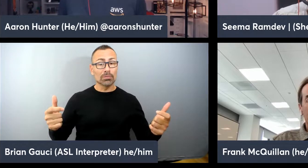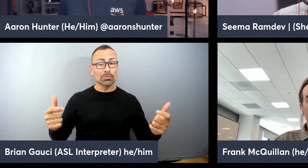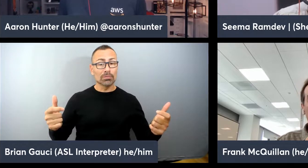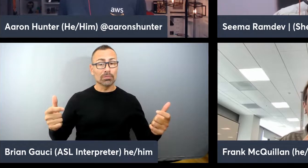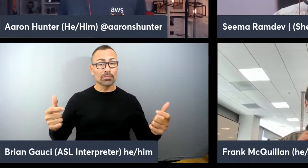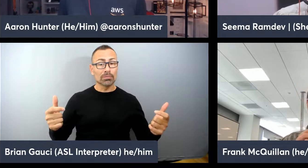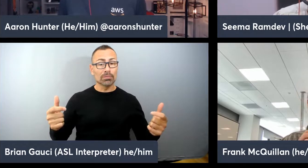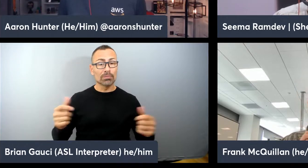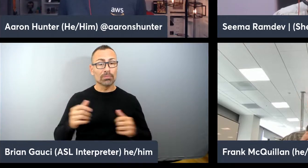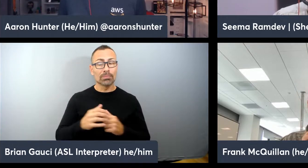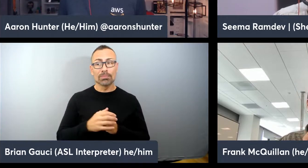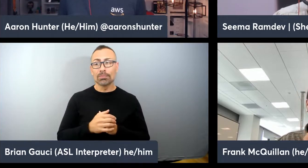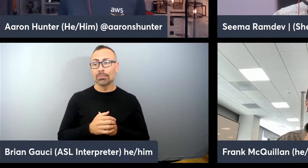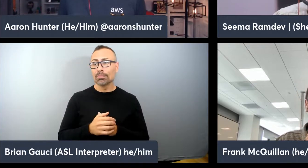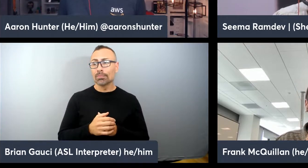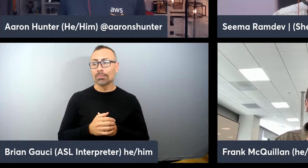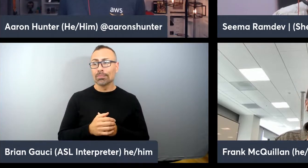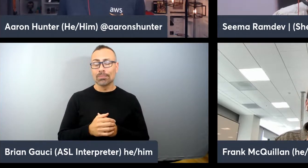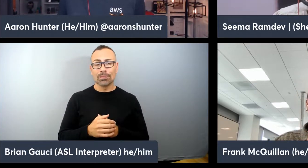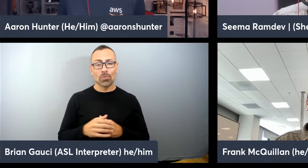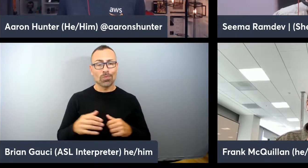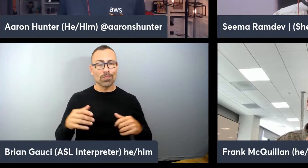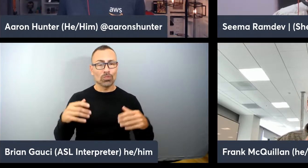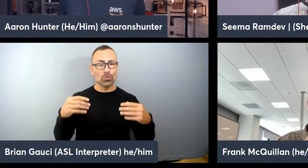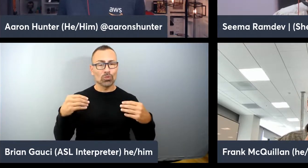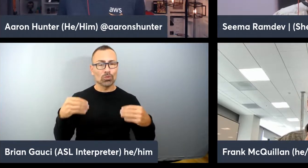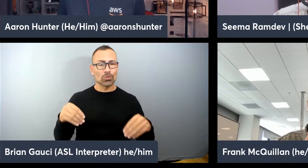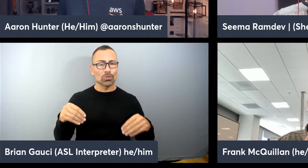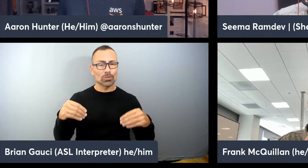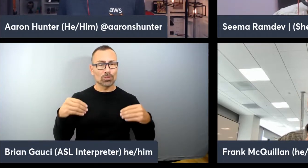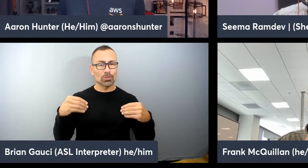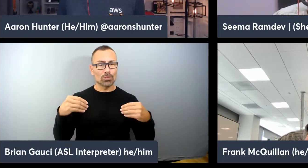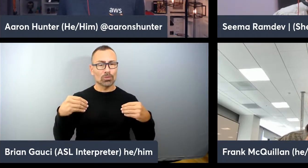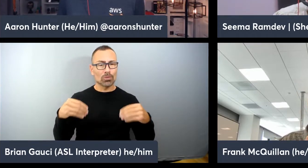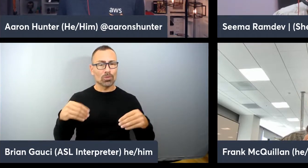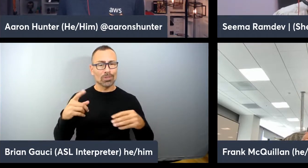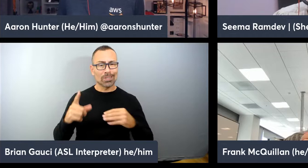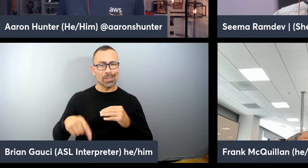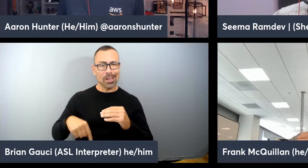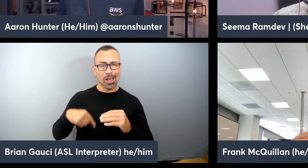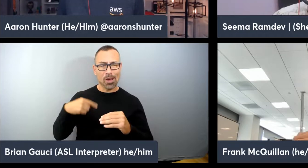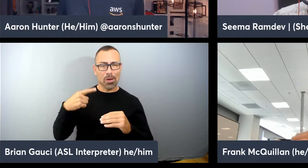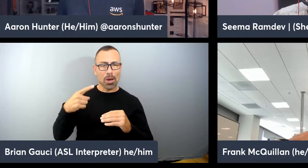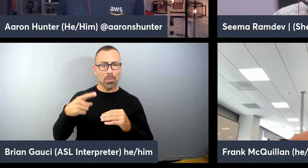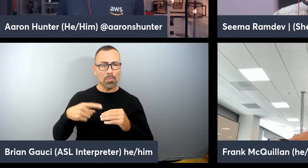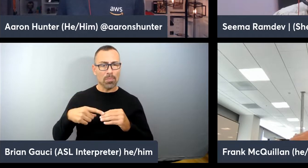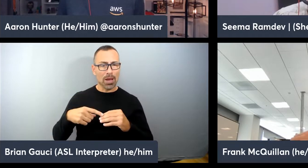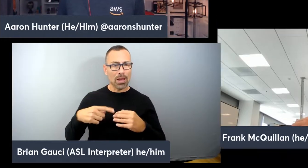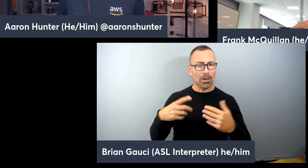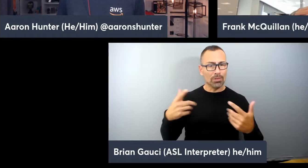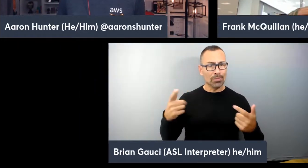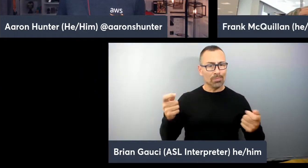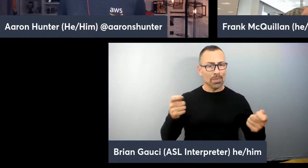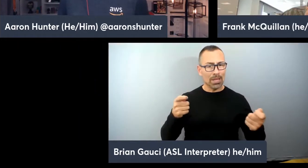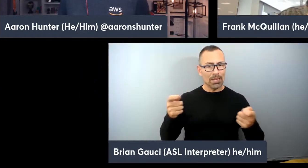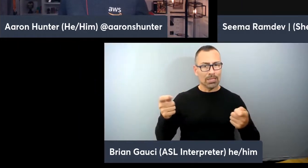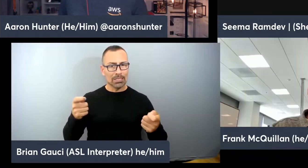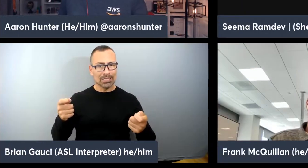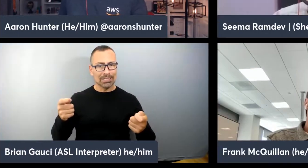So that's what Feature Store is about, to store, to share, and to